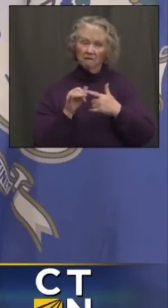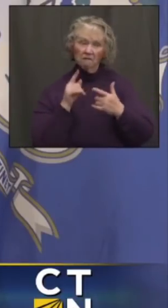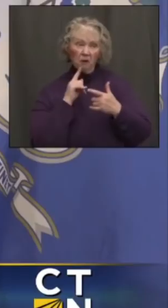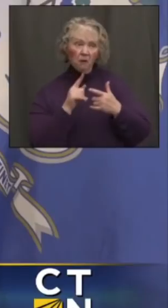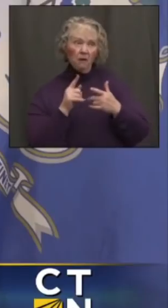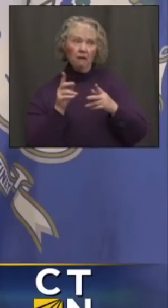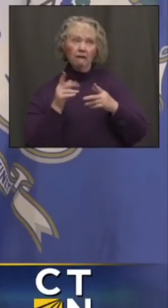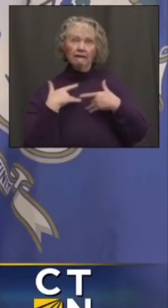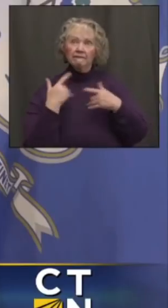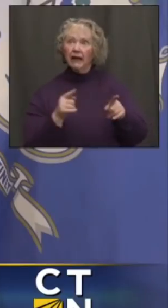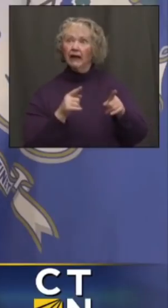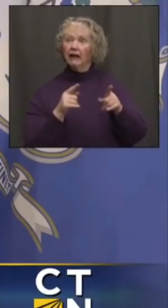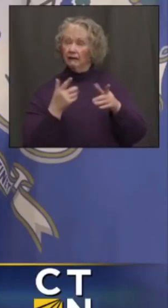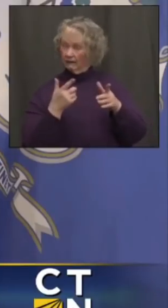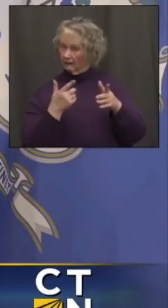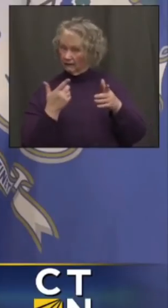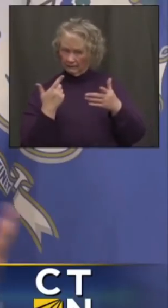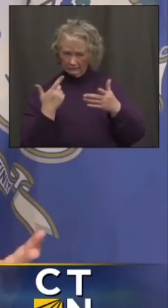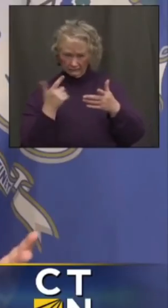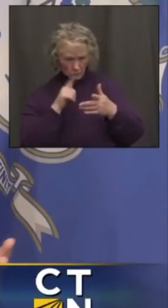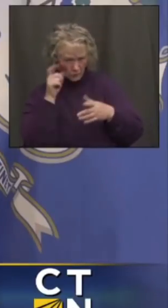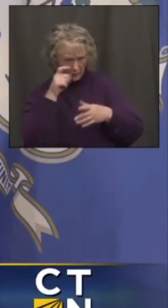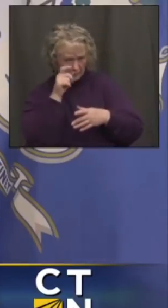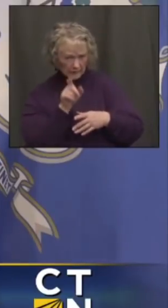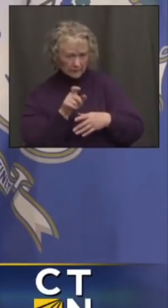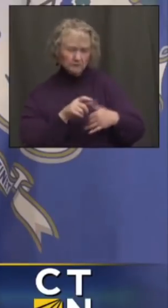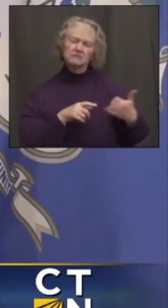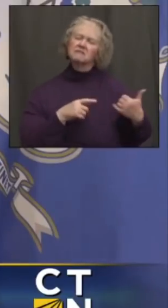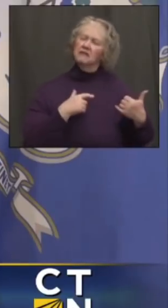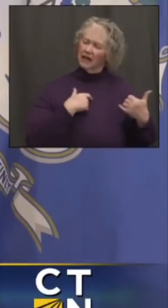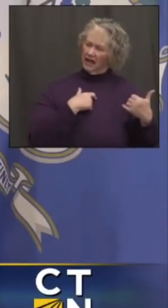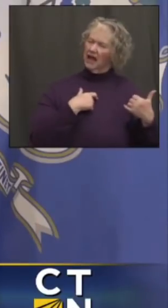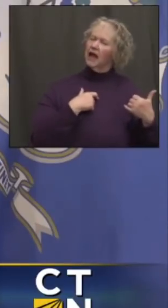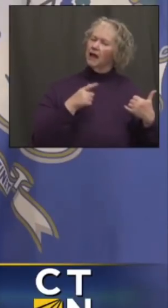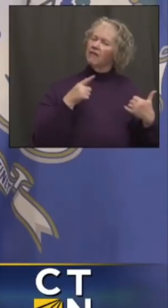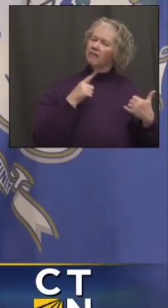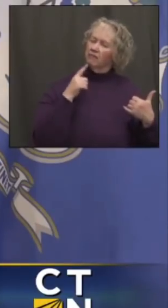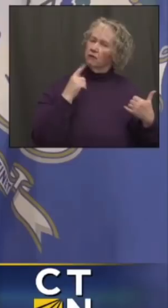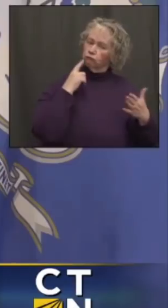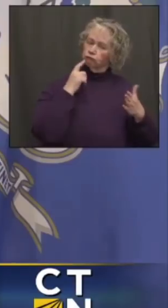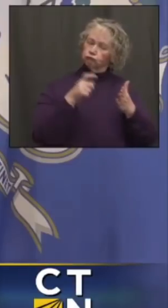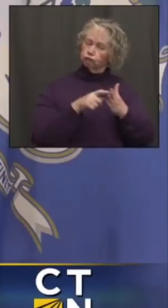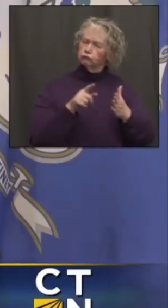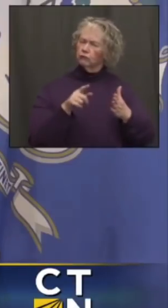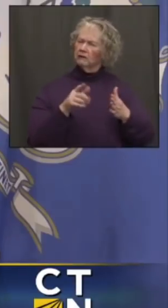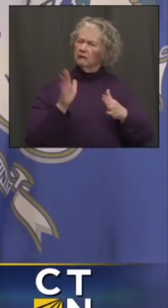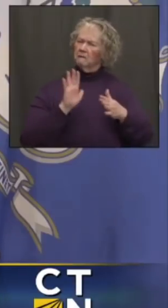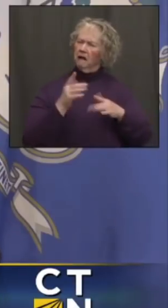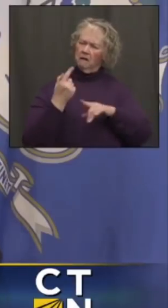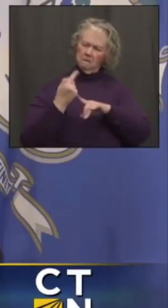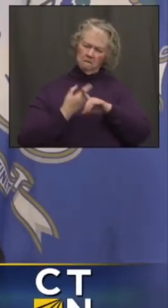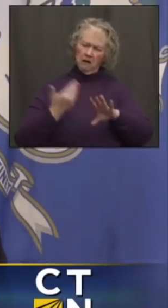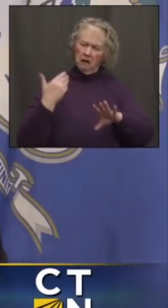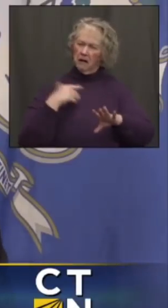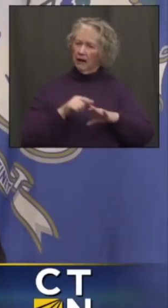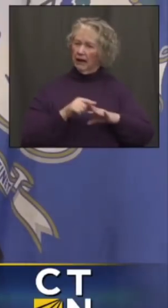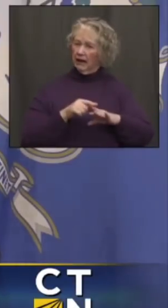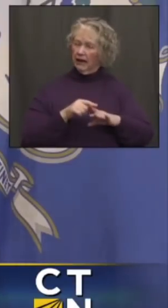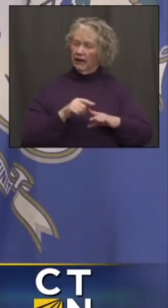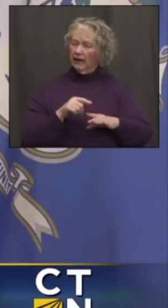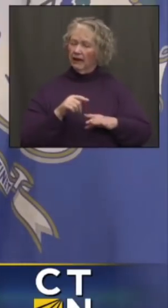has doubled since the last time we talked about it. Do you have concerns that this maybe isn't the best time to lift the indoor